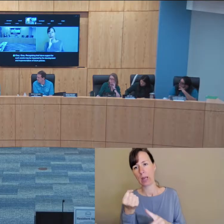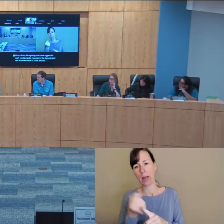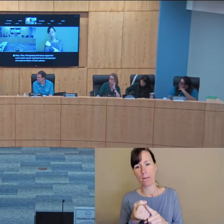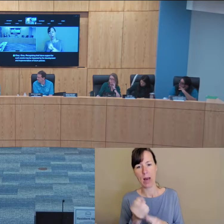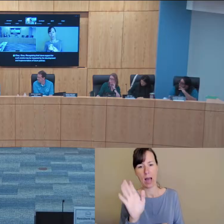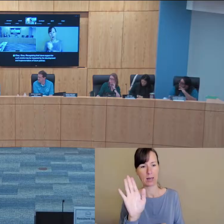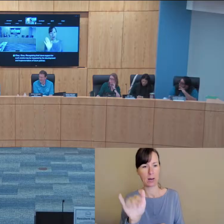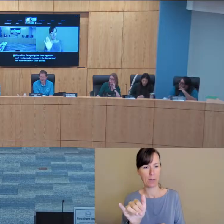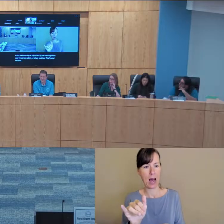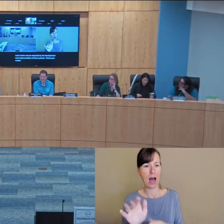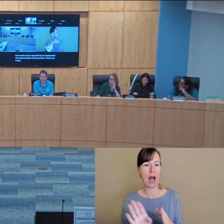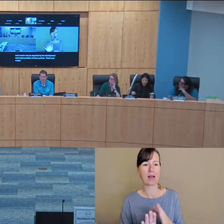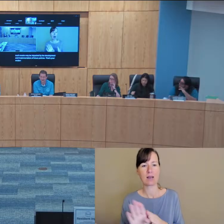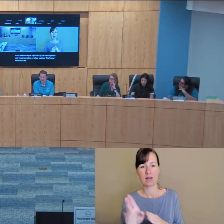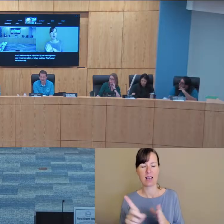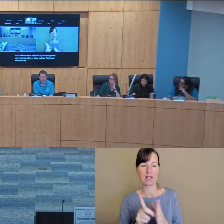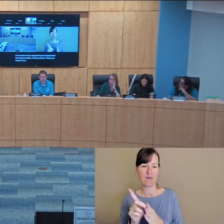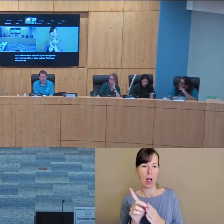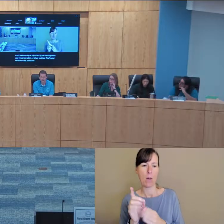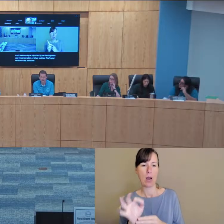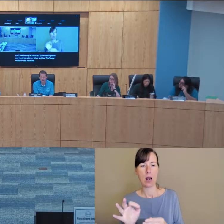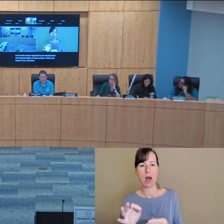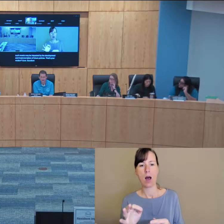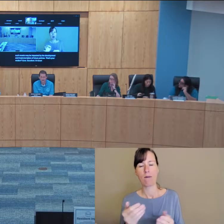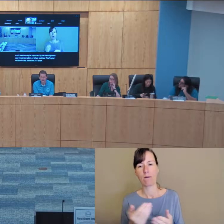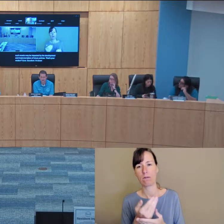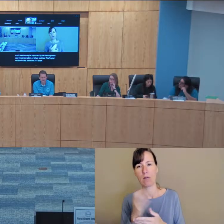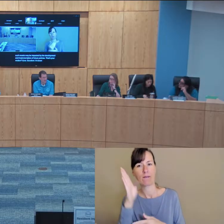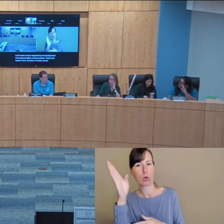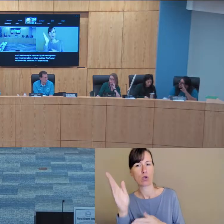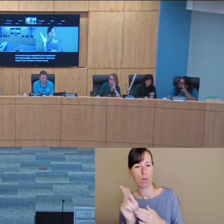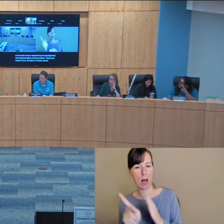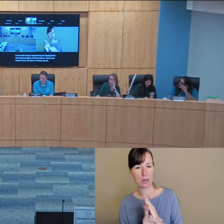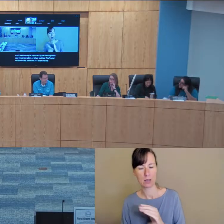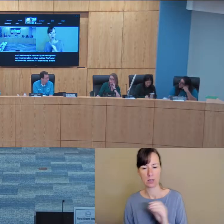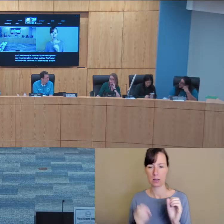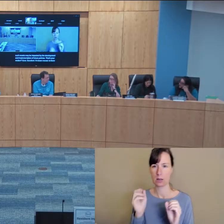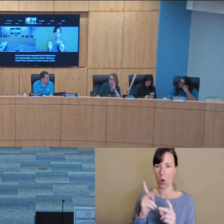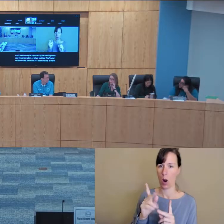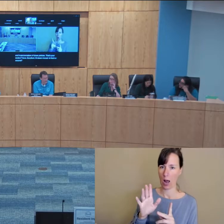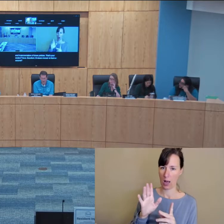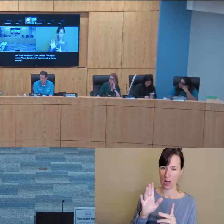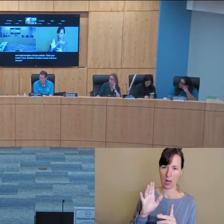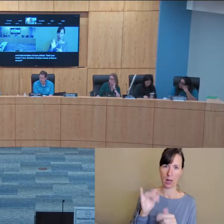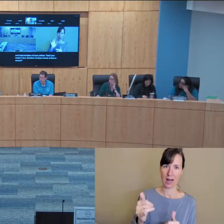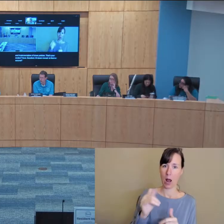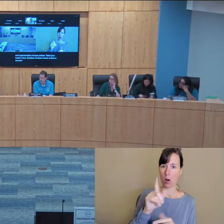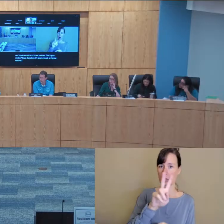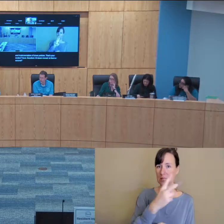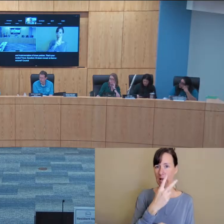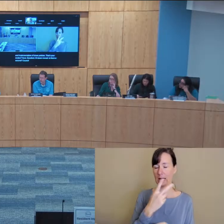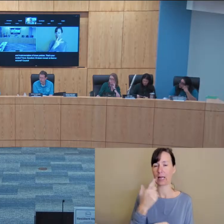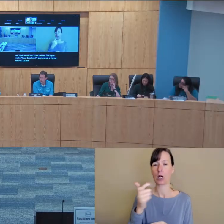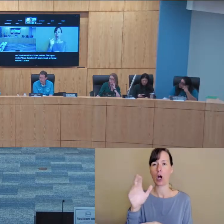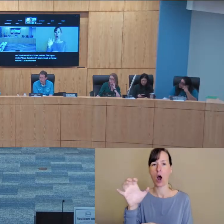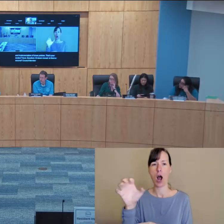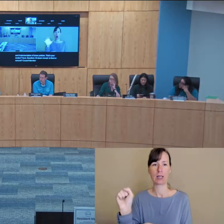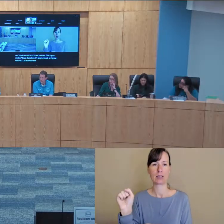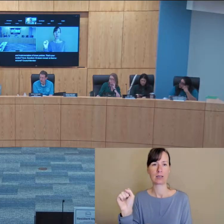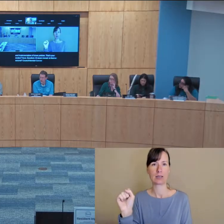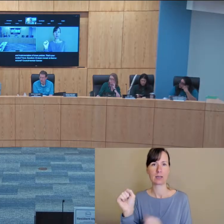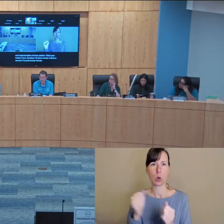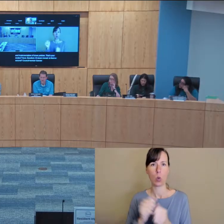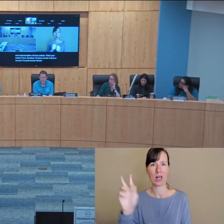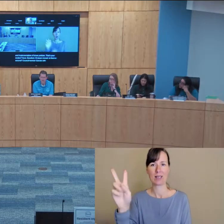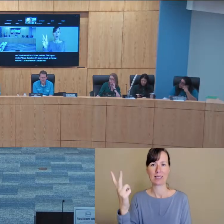your motion? Sure. Excellent. It's been moved. Is there a second? Second. Councilmember Garces with